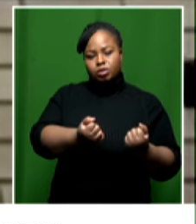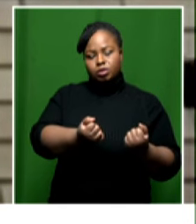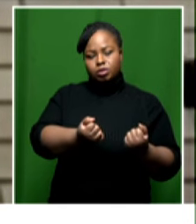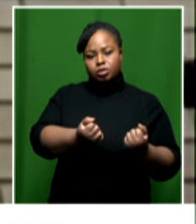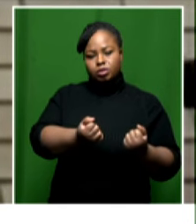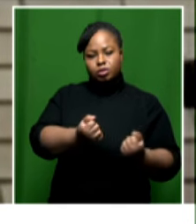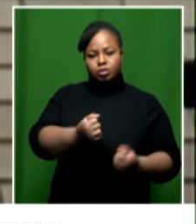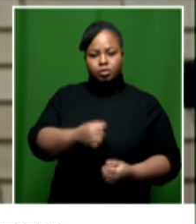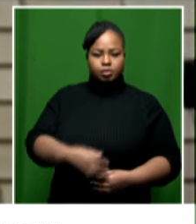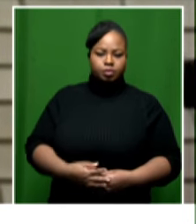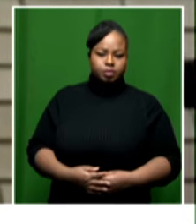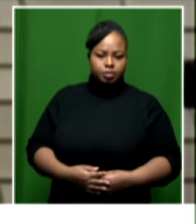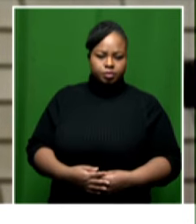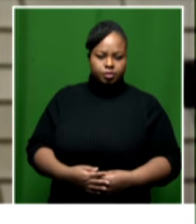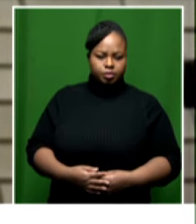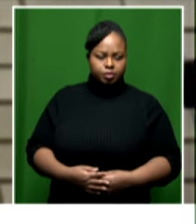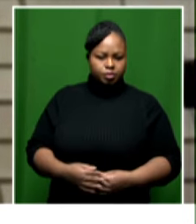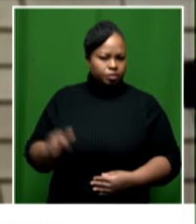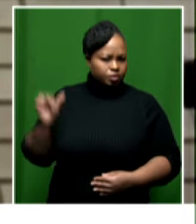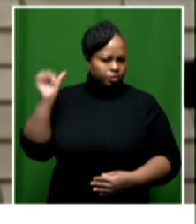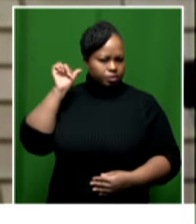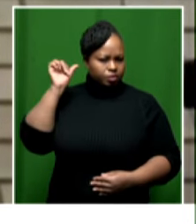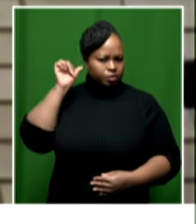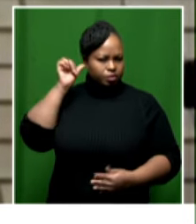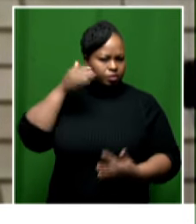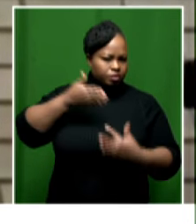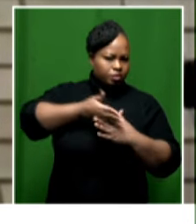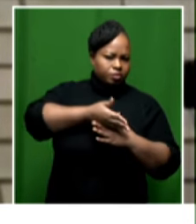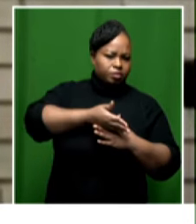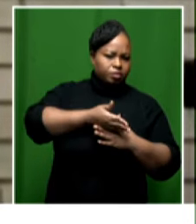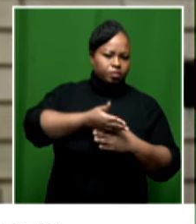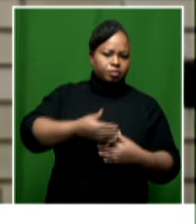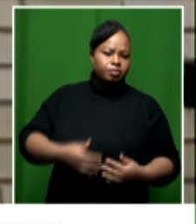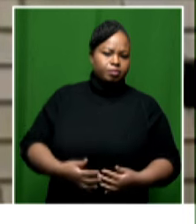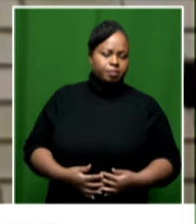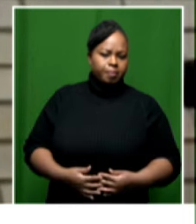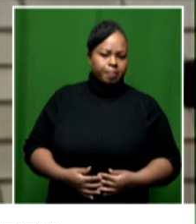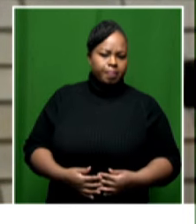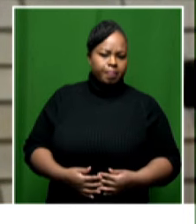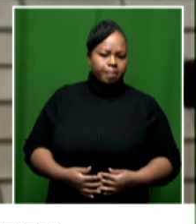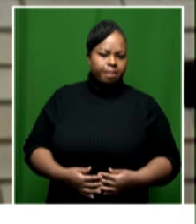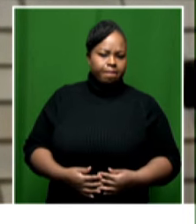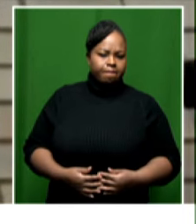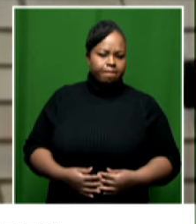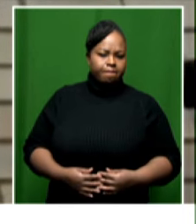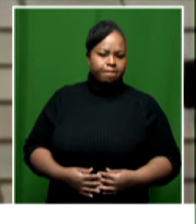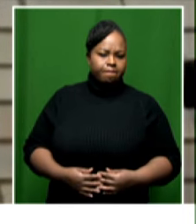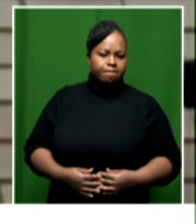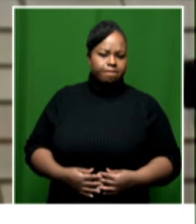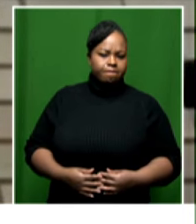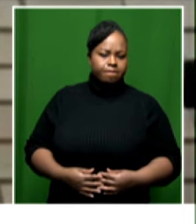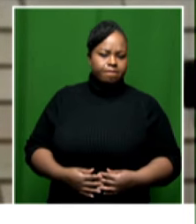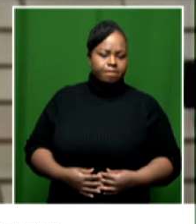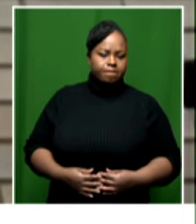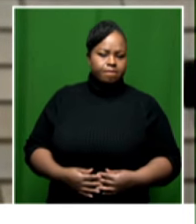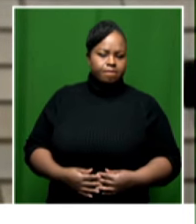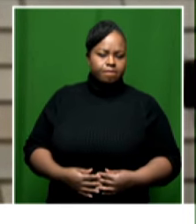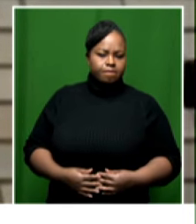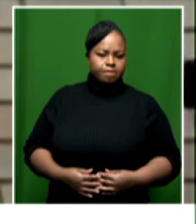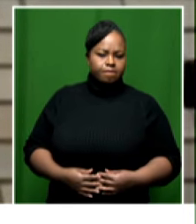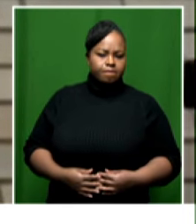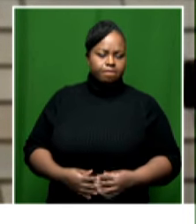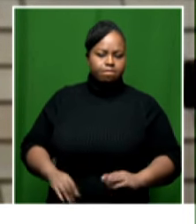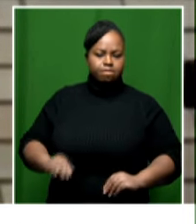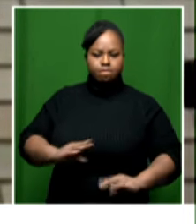Justice authorizing the release of the order dated the 6th of May 2022,